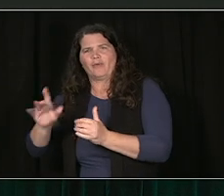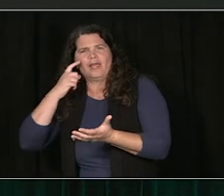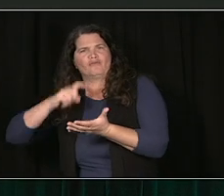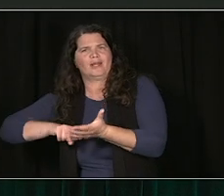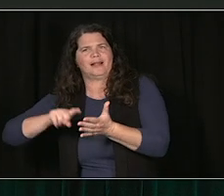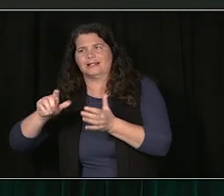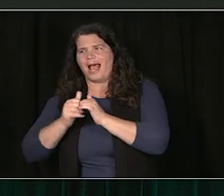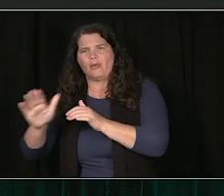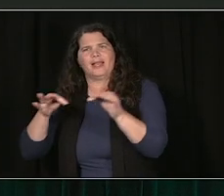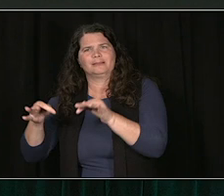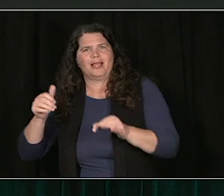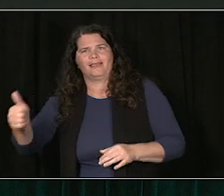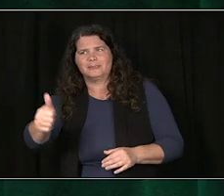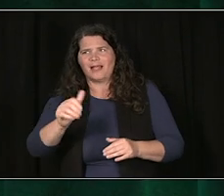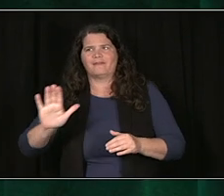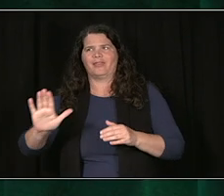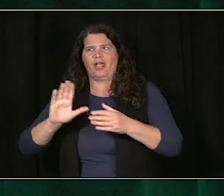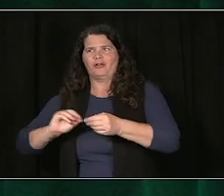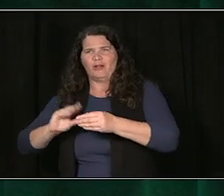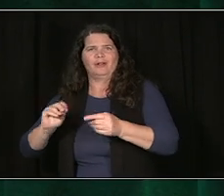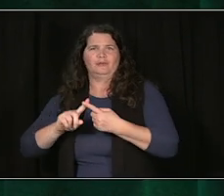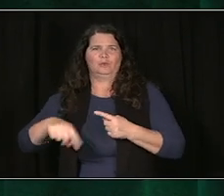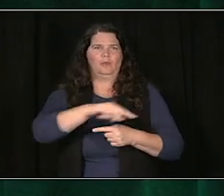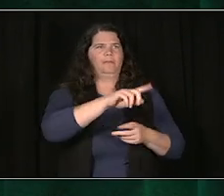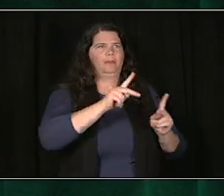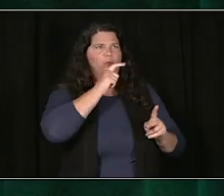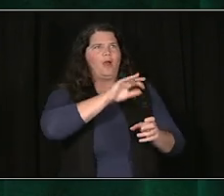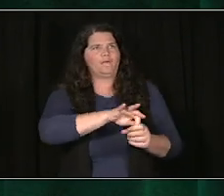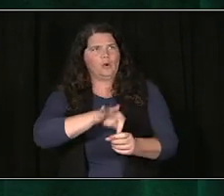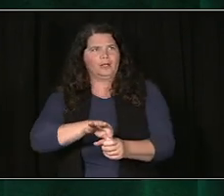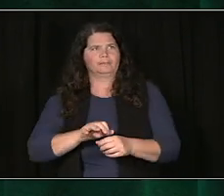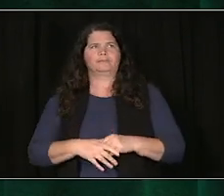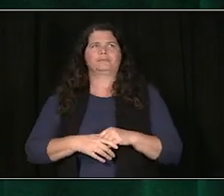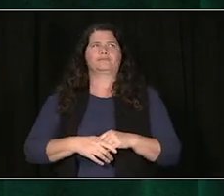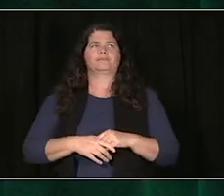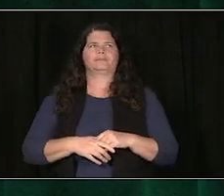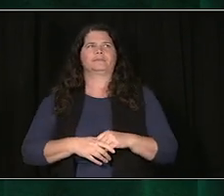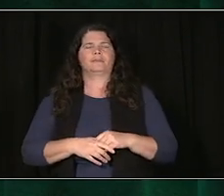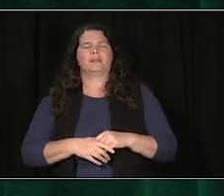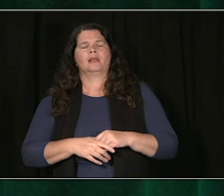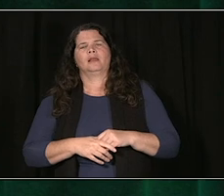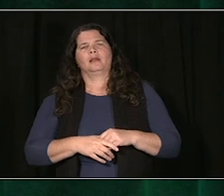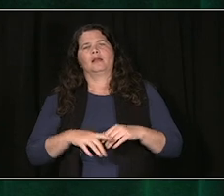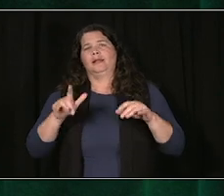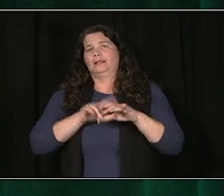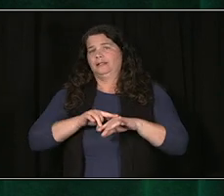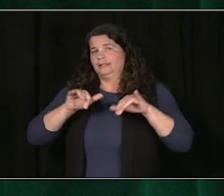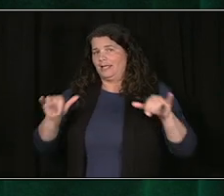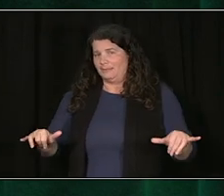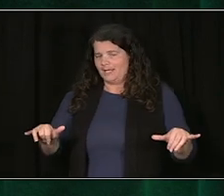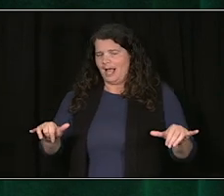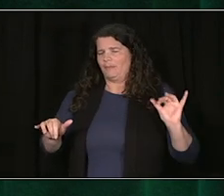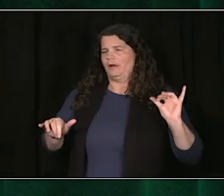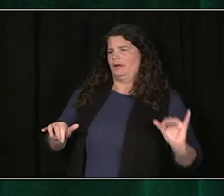explain themselves and their narrative to voters. At the same time, I also want to take that